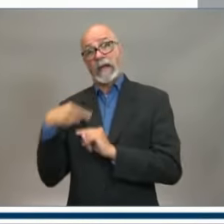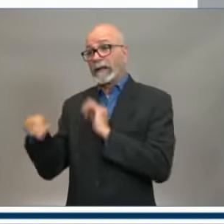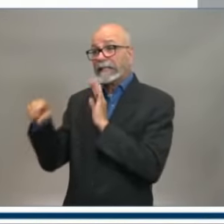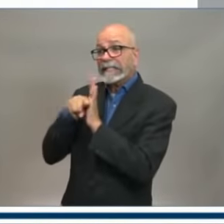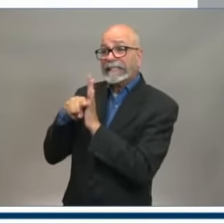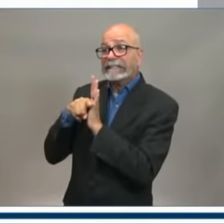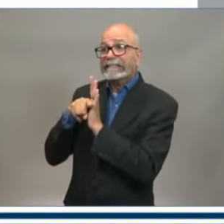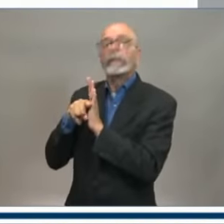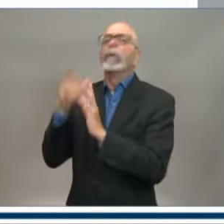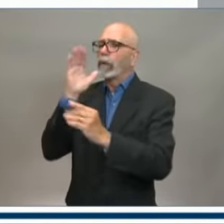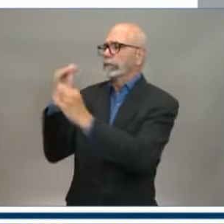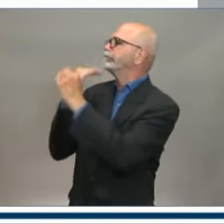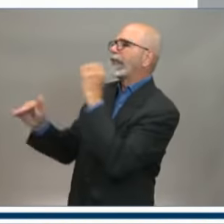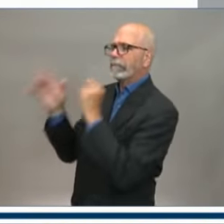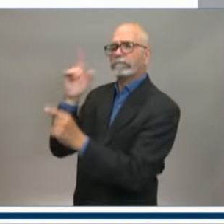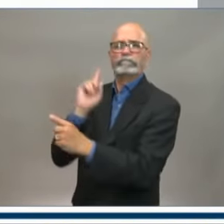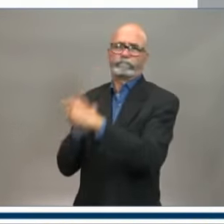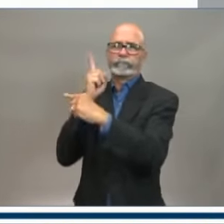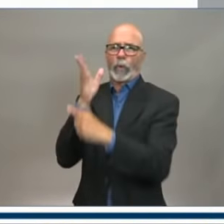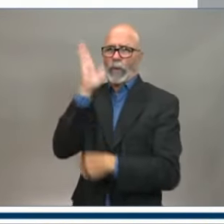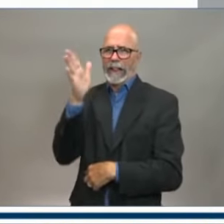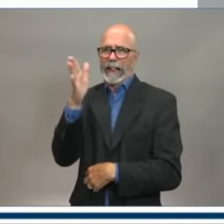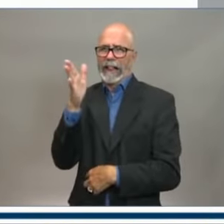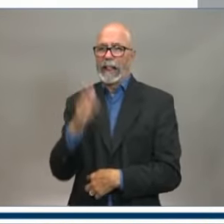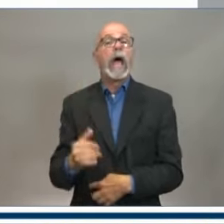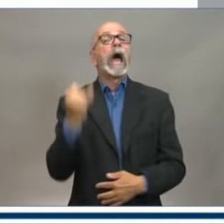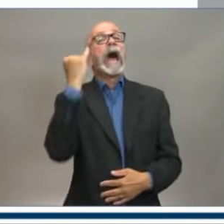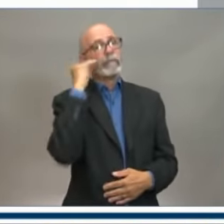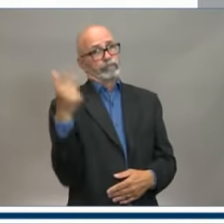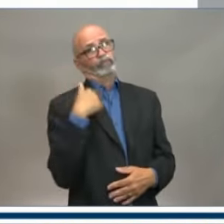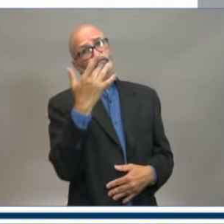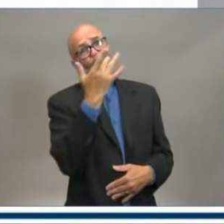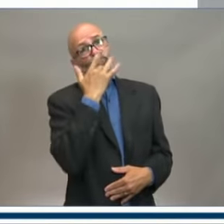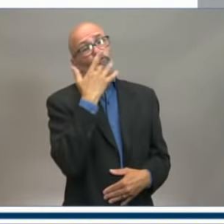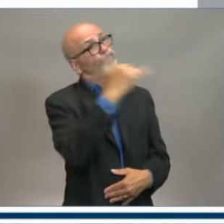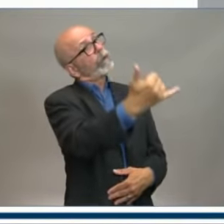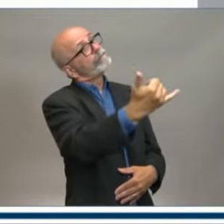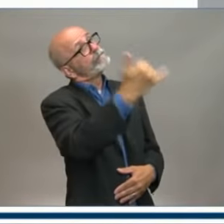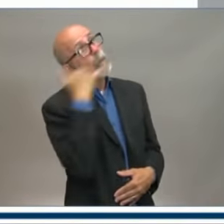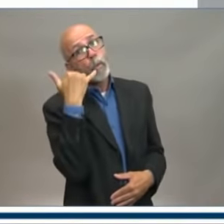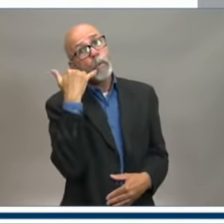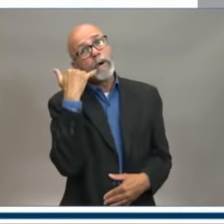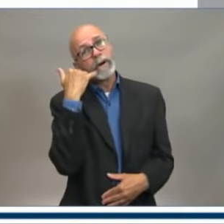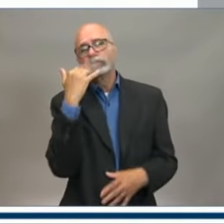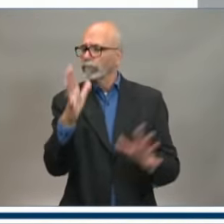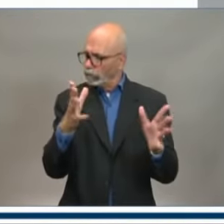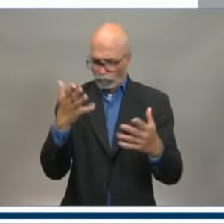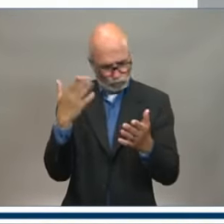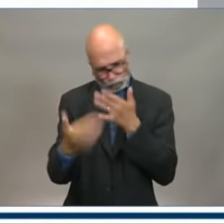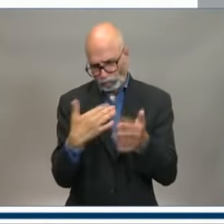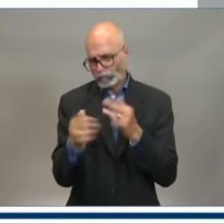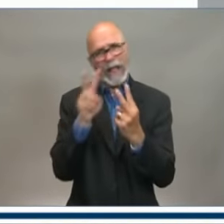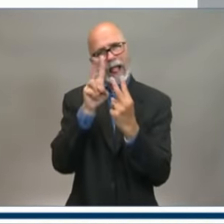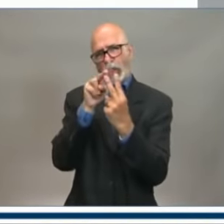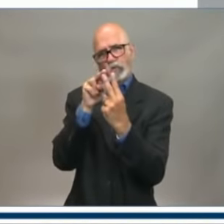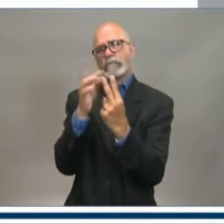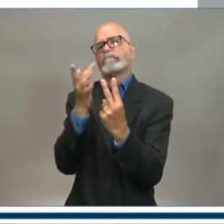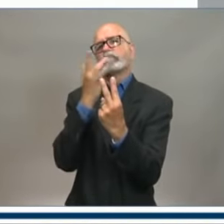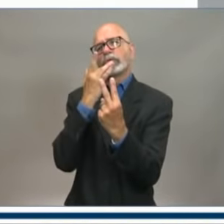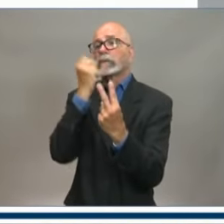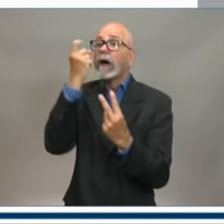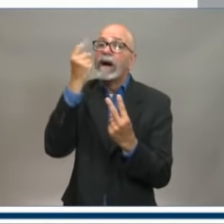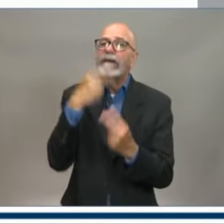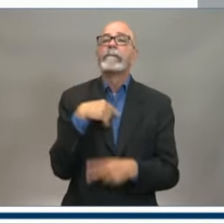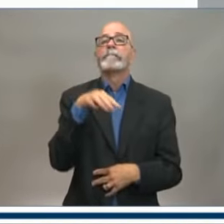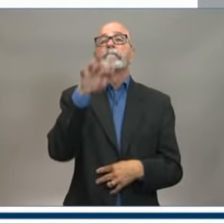have your result phoned to you, you'll get it within generally 48 to 72 hours. And just a reminder that anybody with a positive